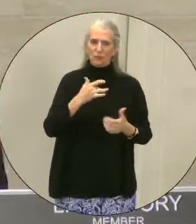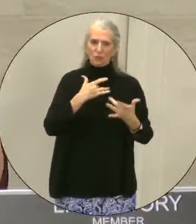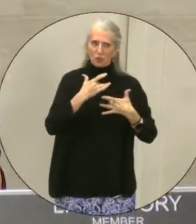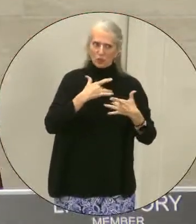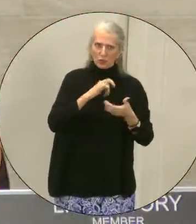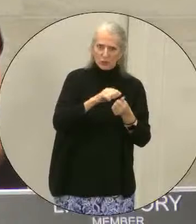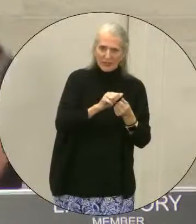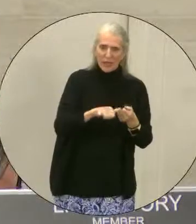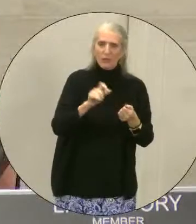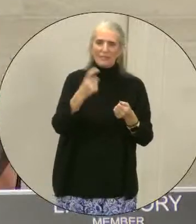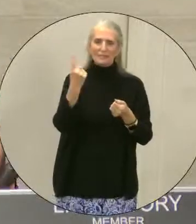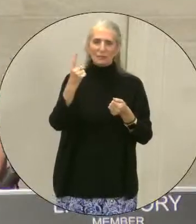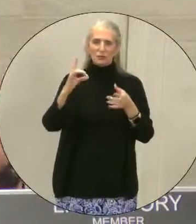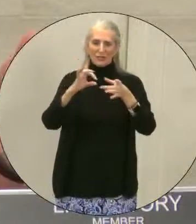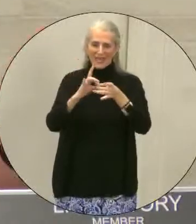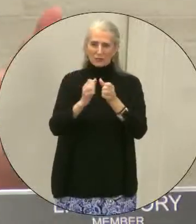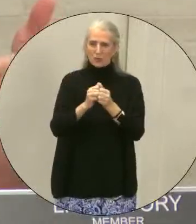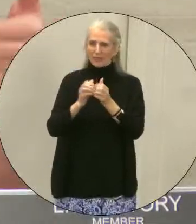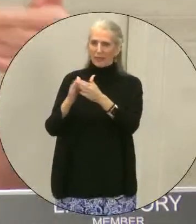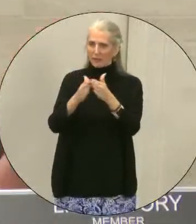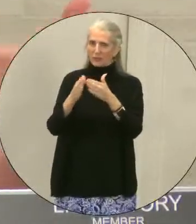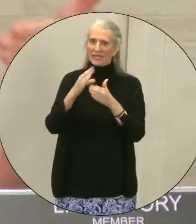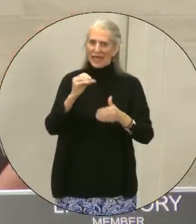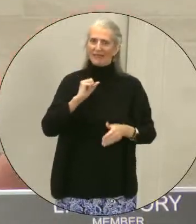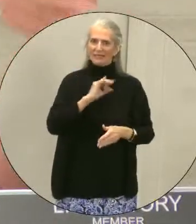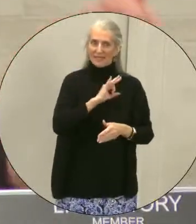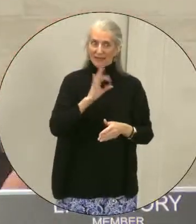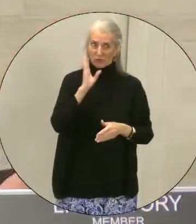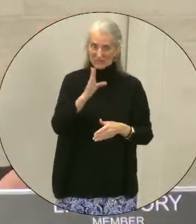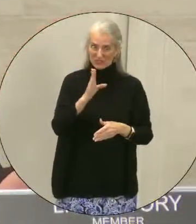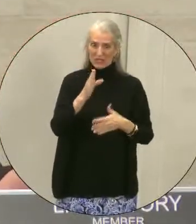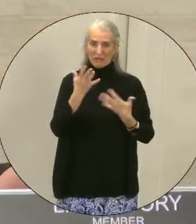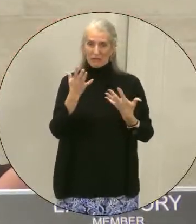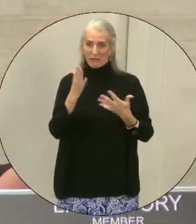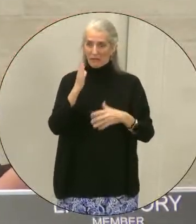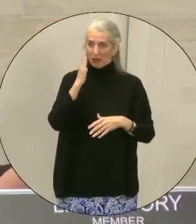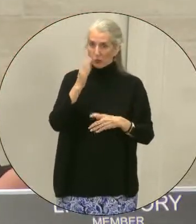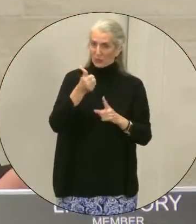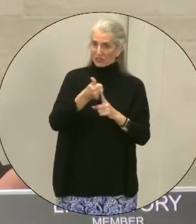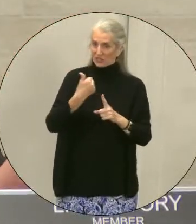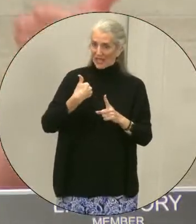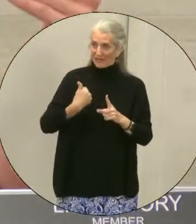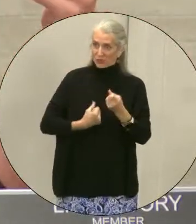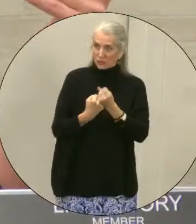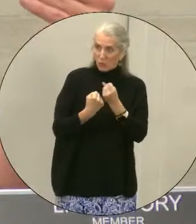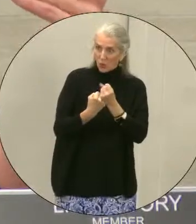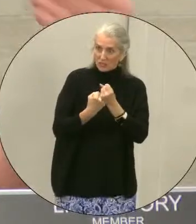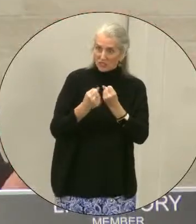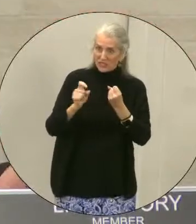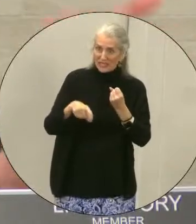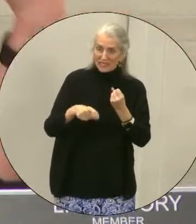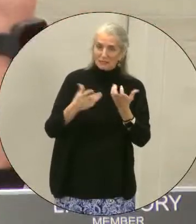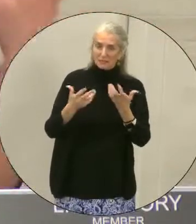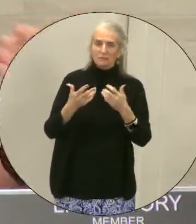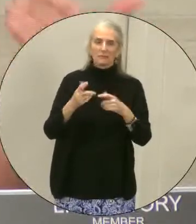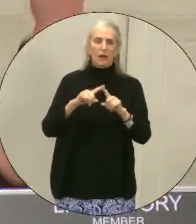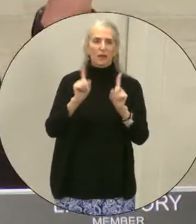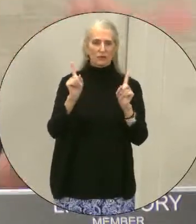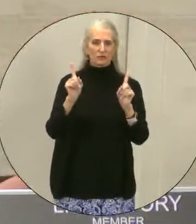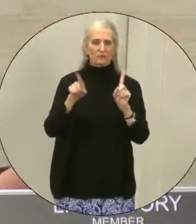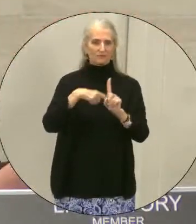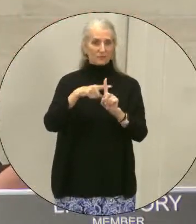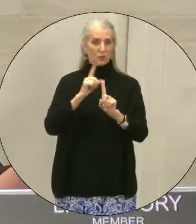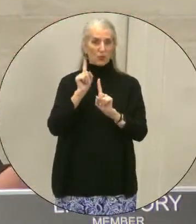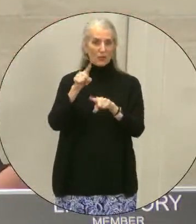the community and the staff. Is she going to? Will she have that support that she needs? However, when I went